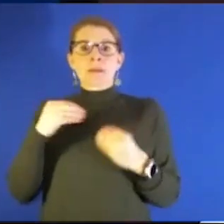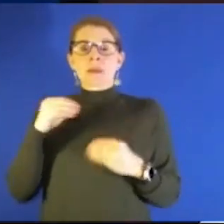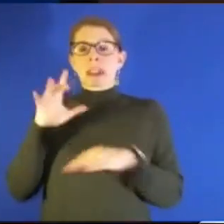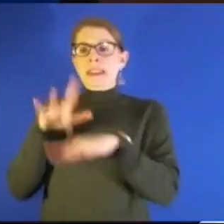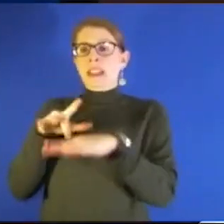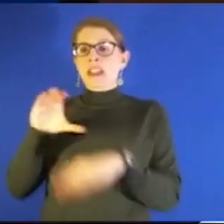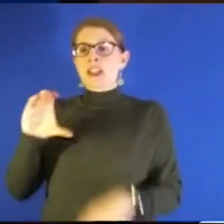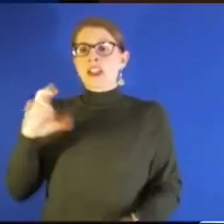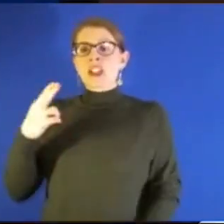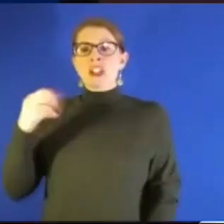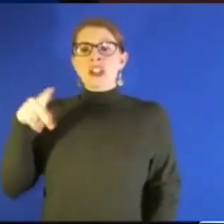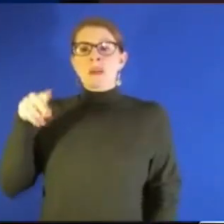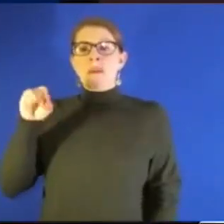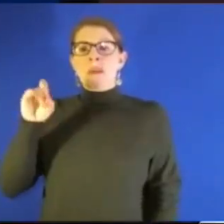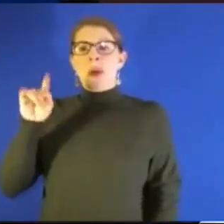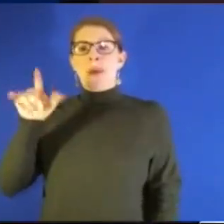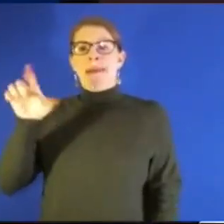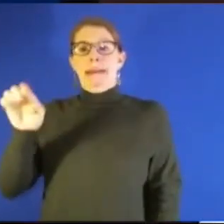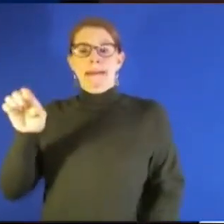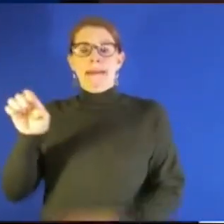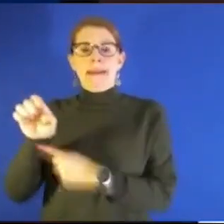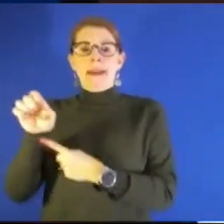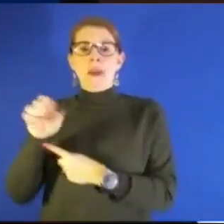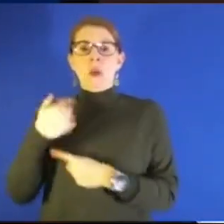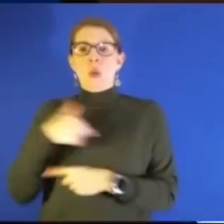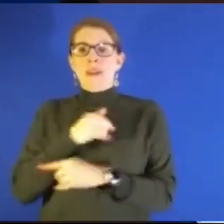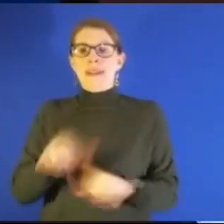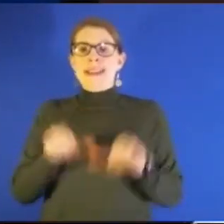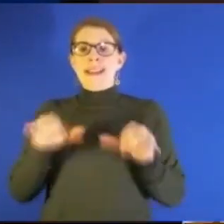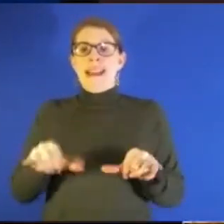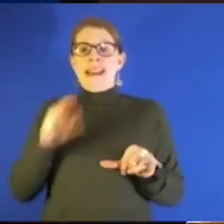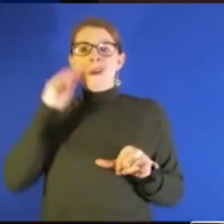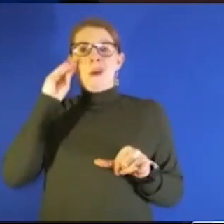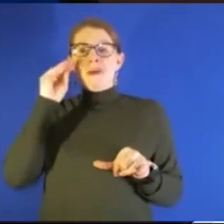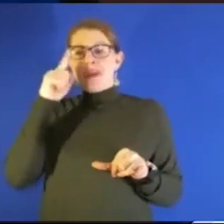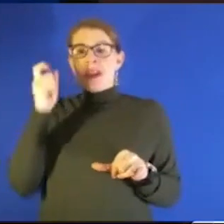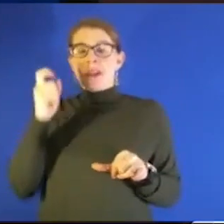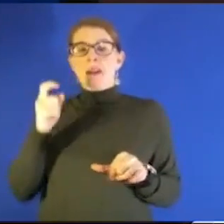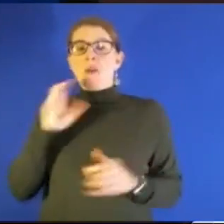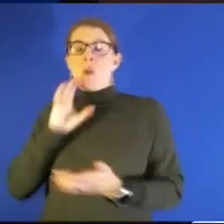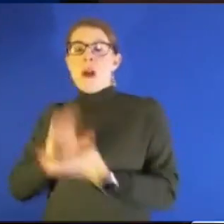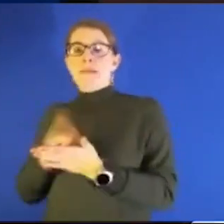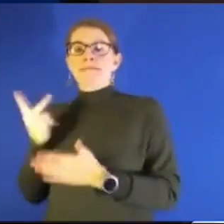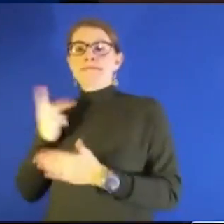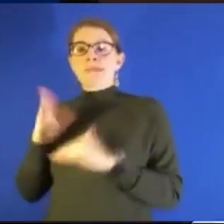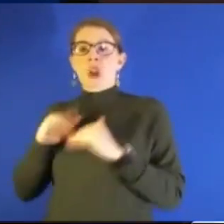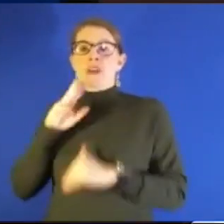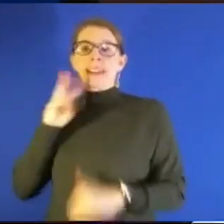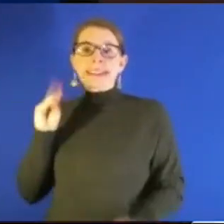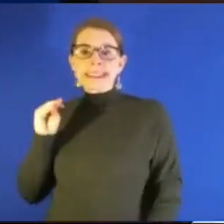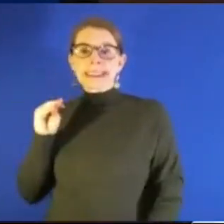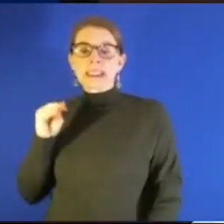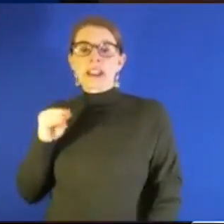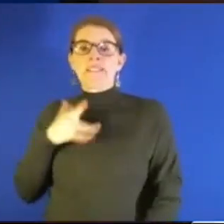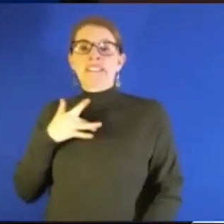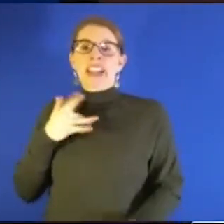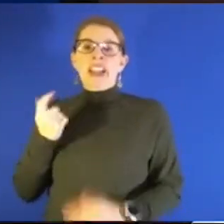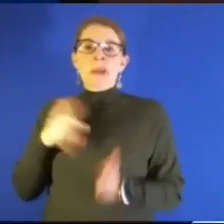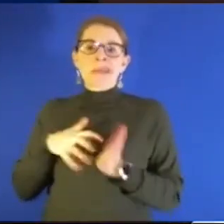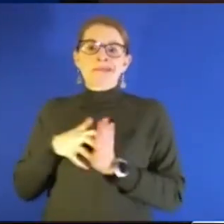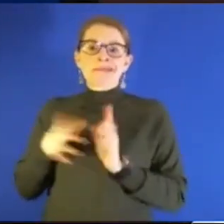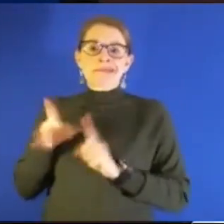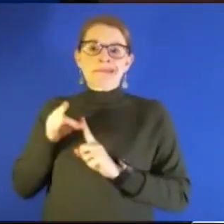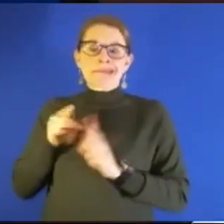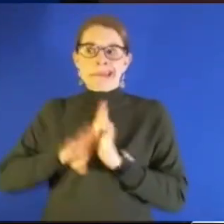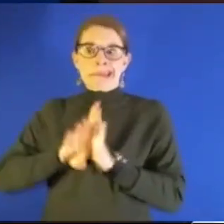and so we've stayed home because my wife and I are both over 60, and we're feeling a little vulnerable about the rapid rise in